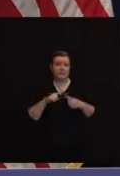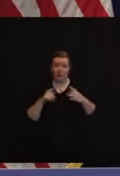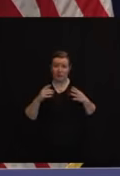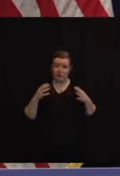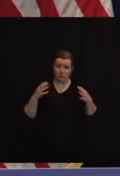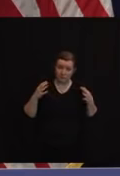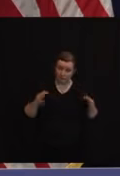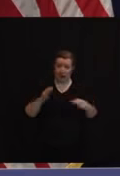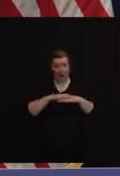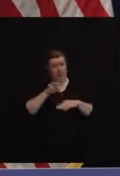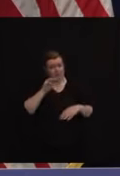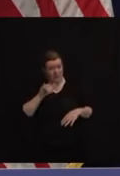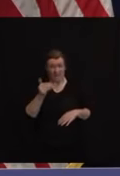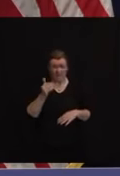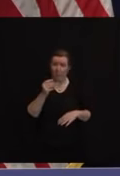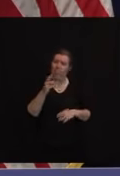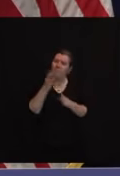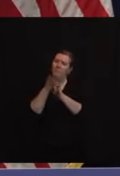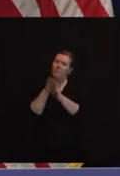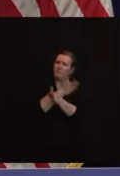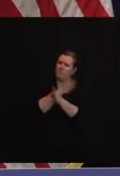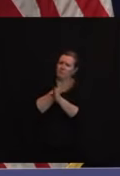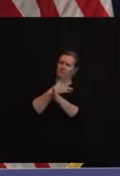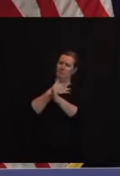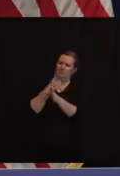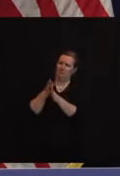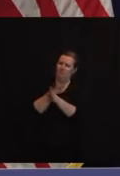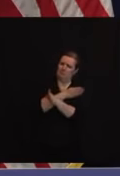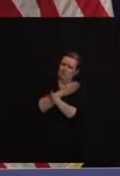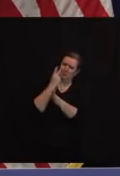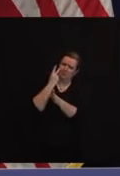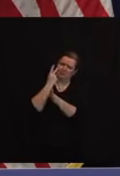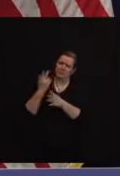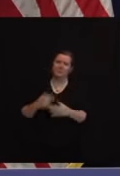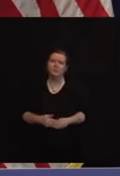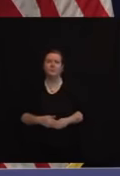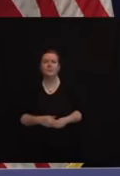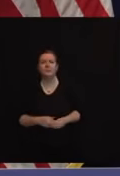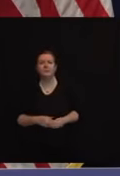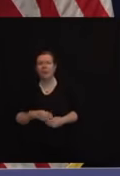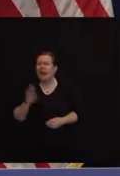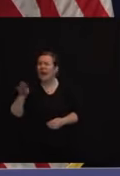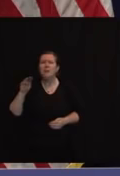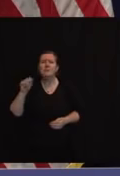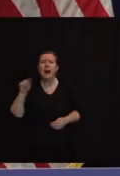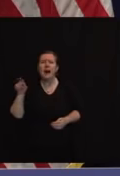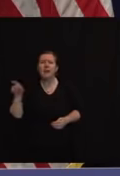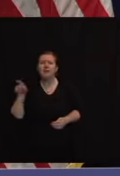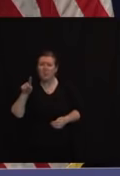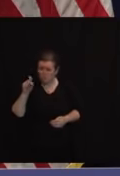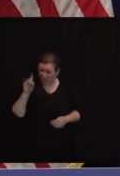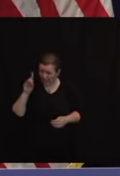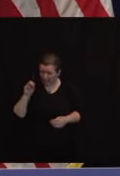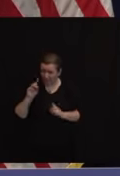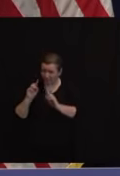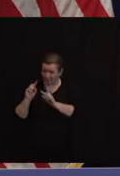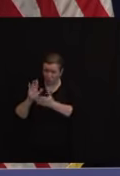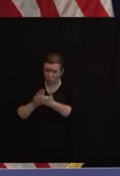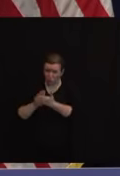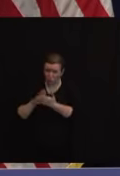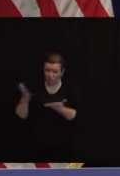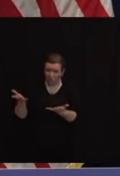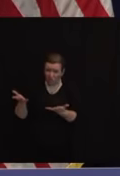Matt, where are we on waiving the 180-day requirement? I thought we had already crossed that bridge, but. So we took administrative action, and